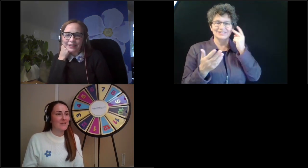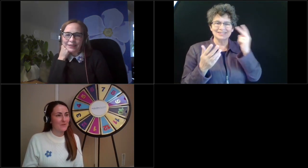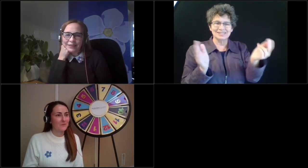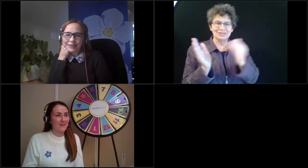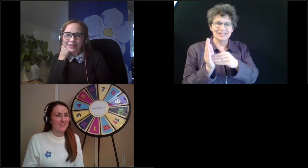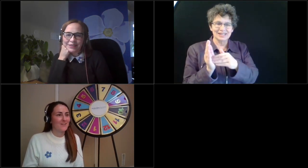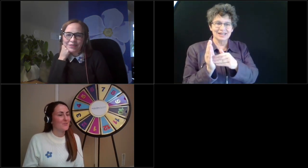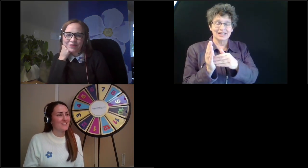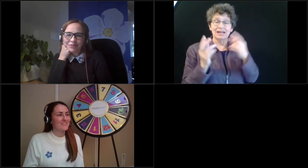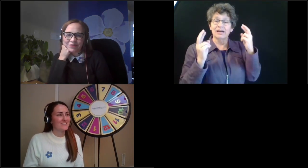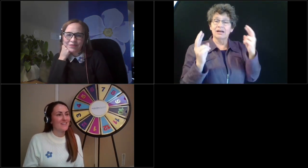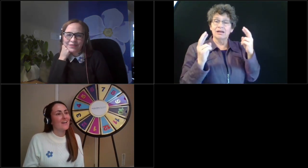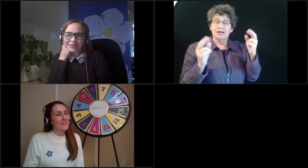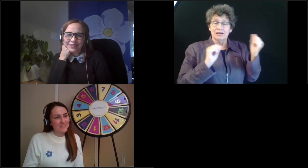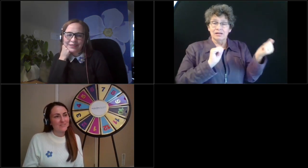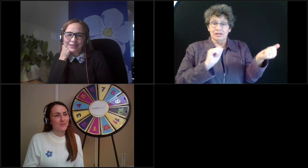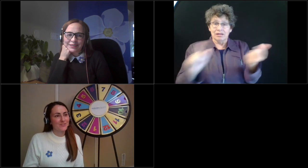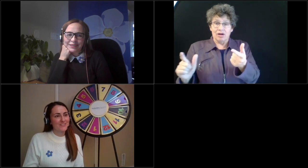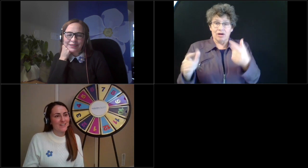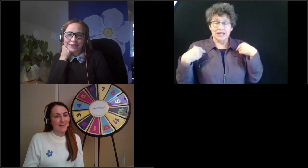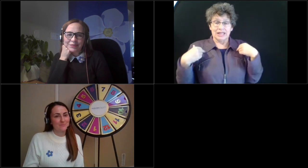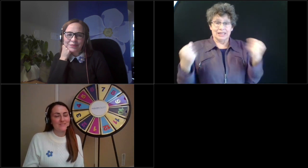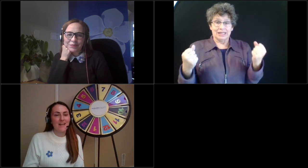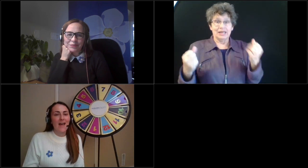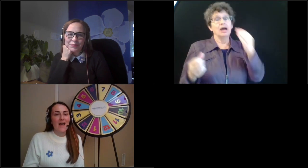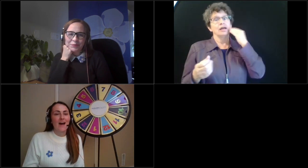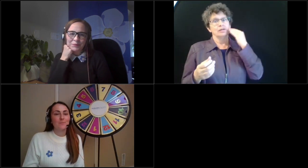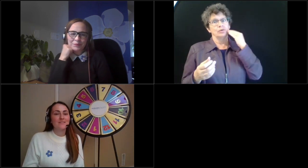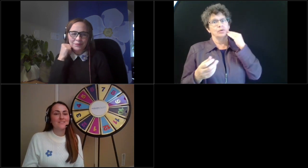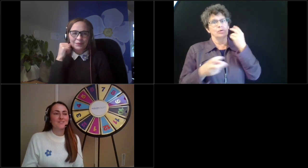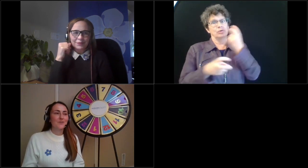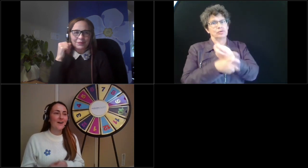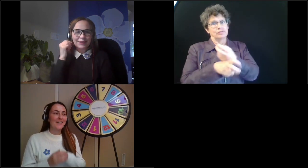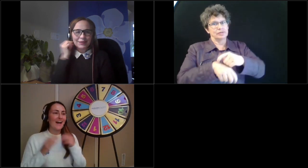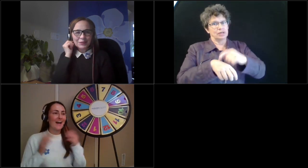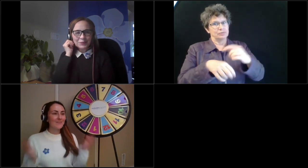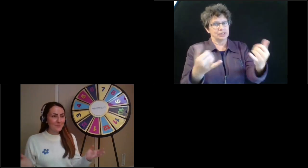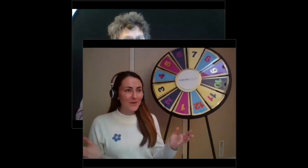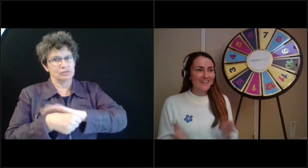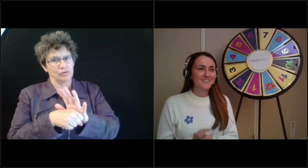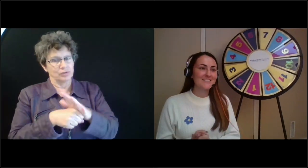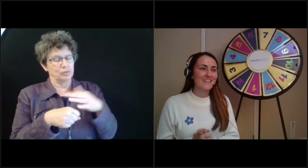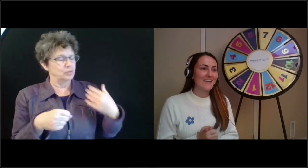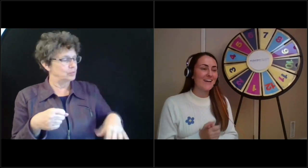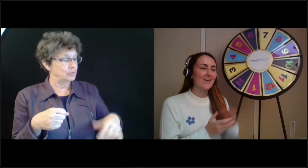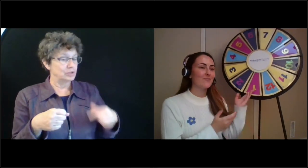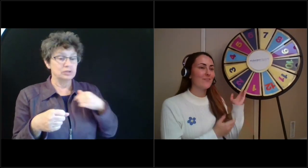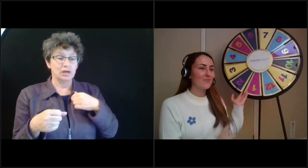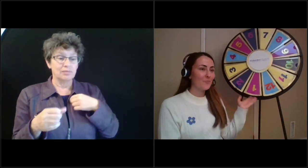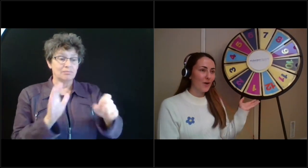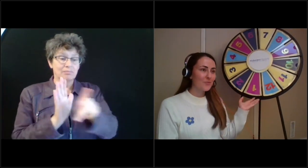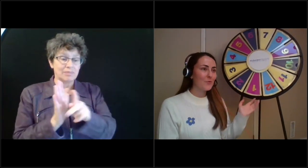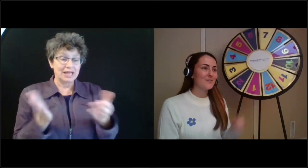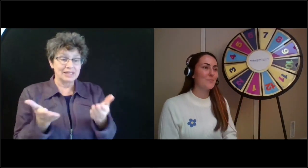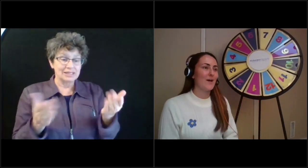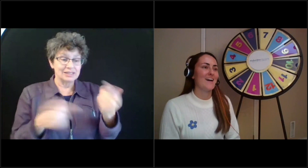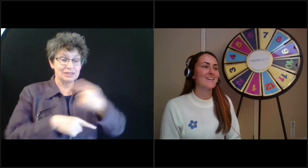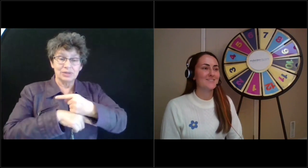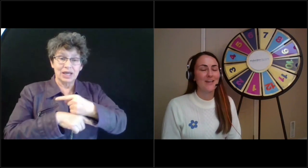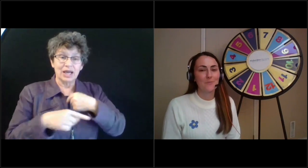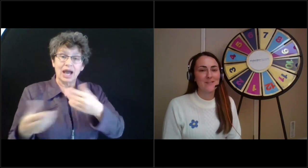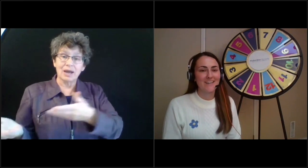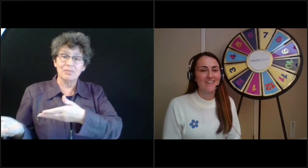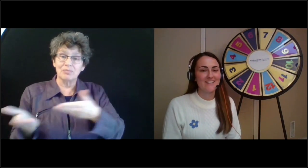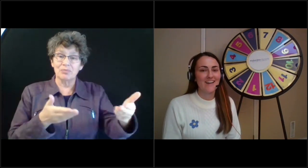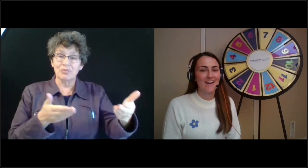everyone is keeping well. I know that these can be difficult times. So I've come back here today. I've brought the wheel back